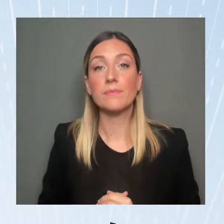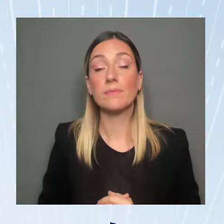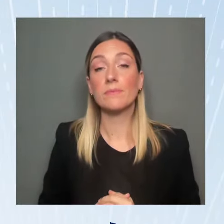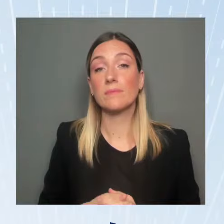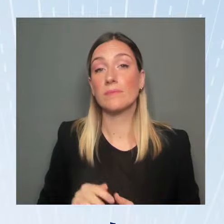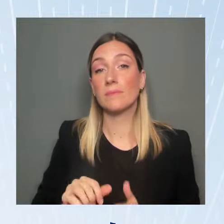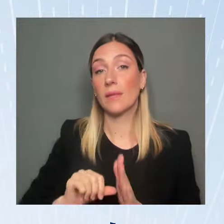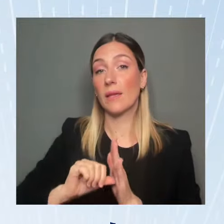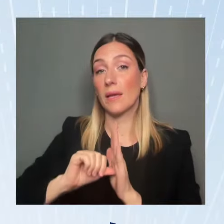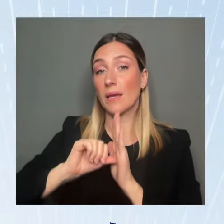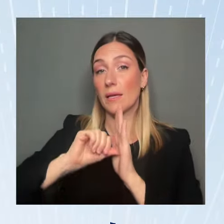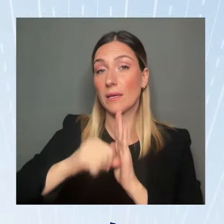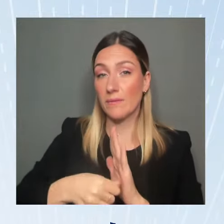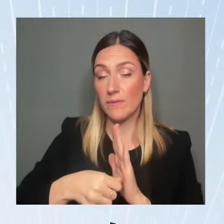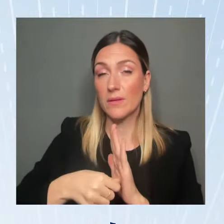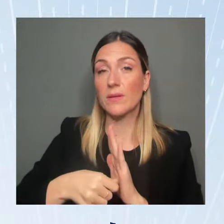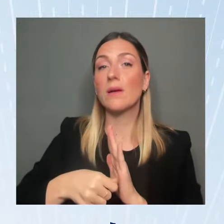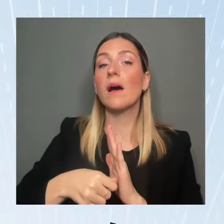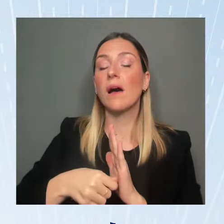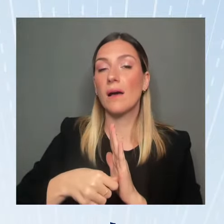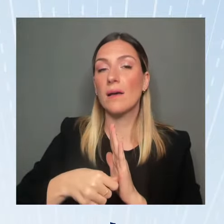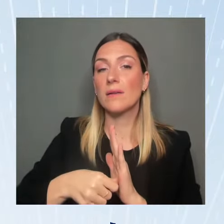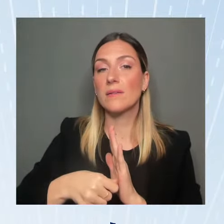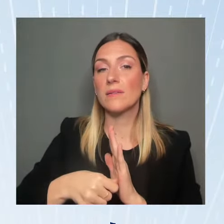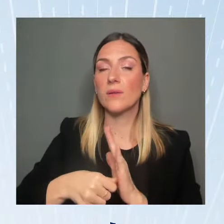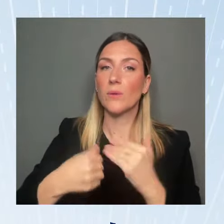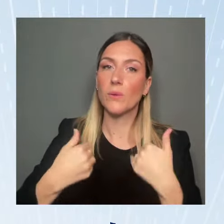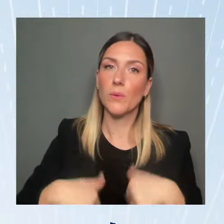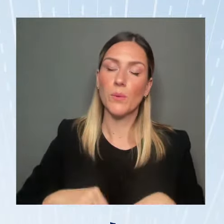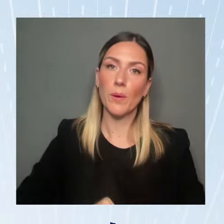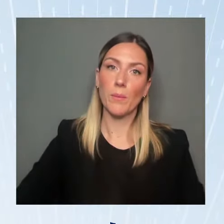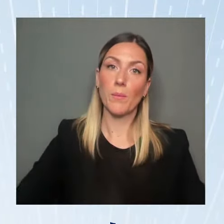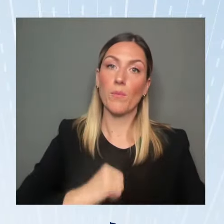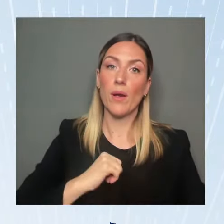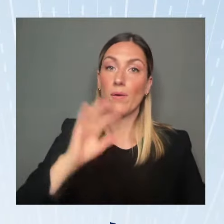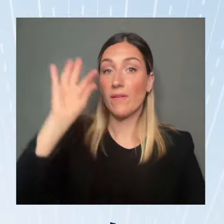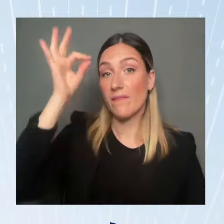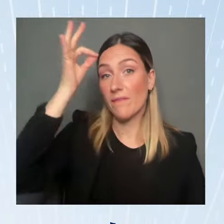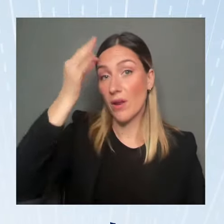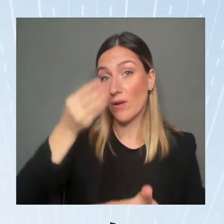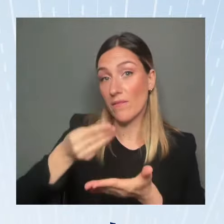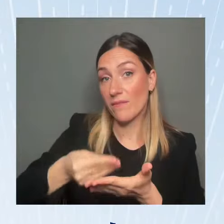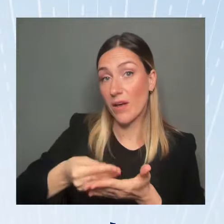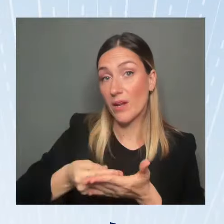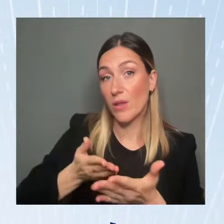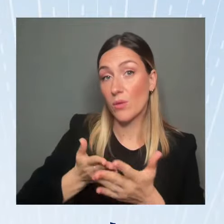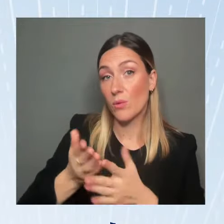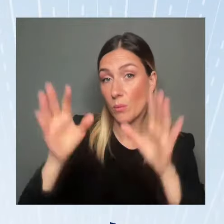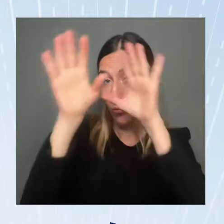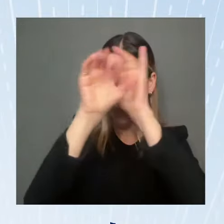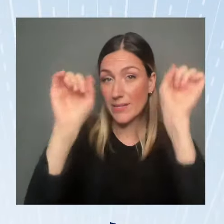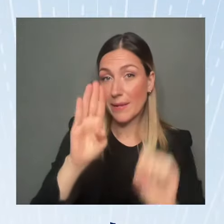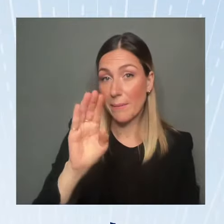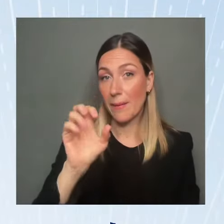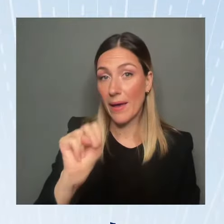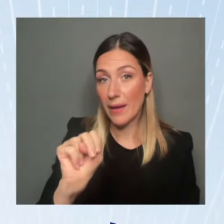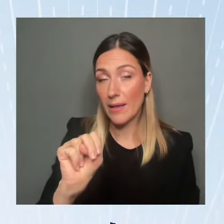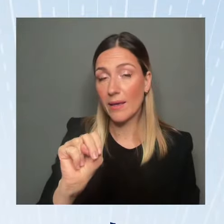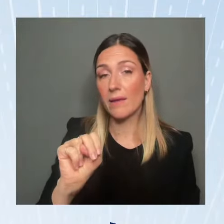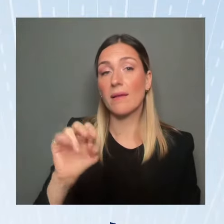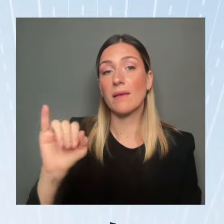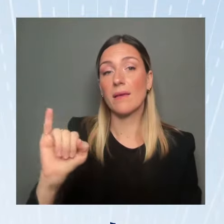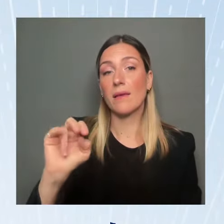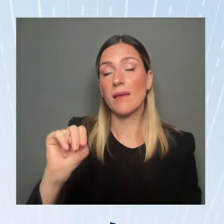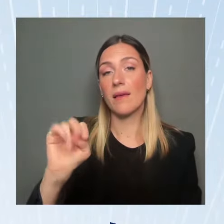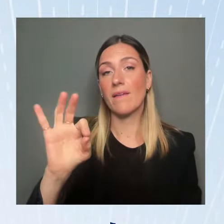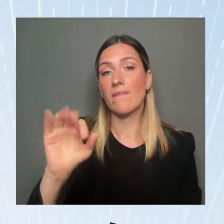though, is that while we're very proud of the federal funding through President Biden's infrastructure plan that